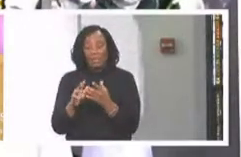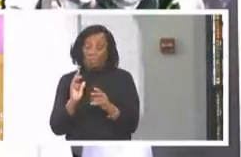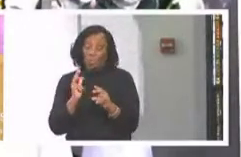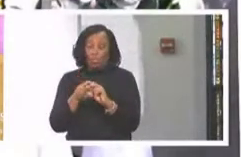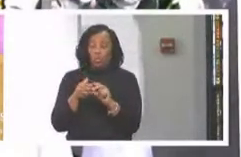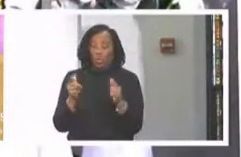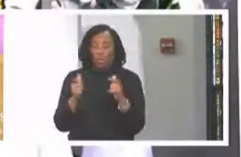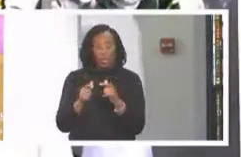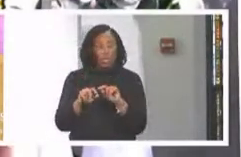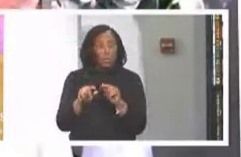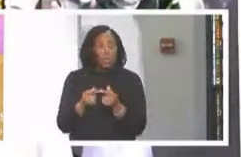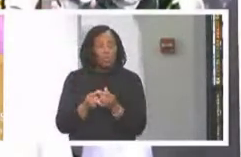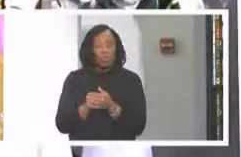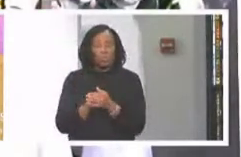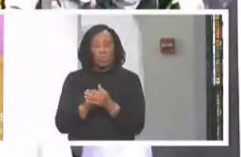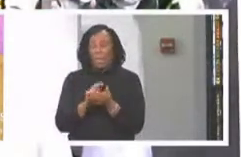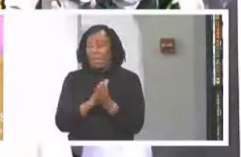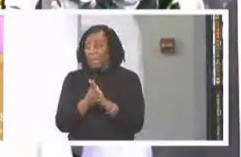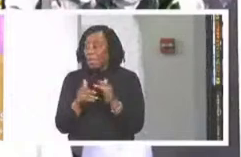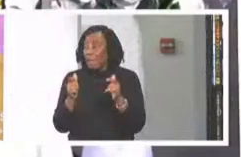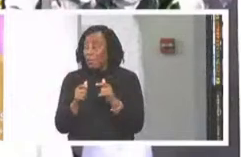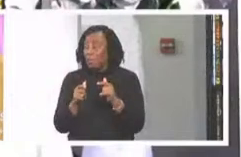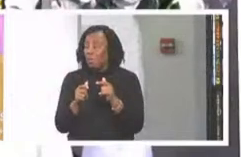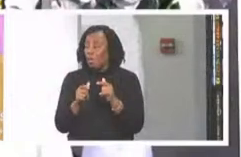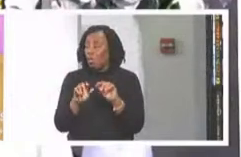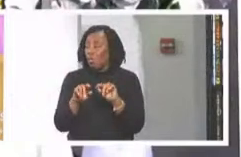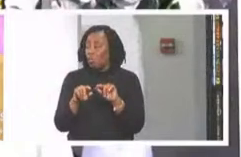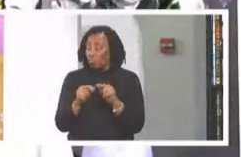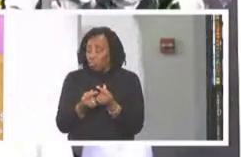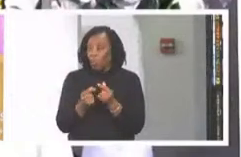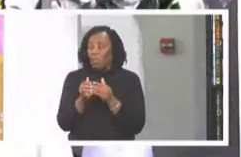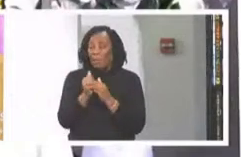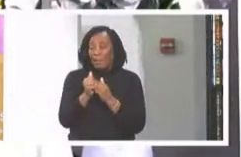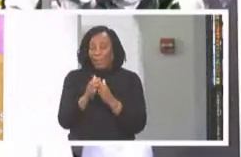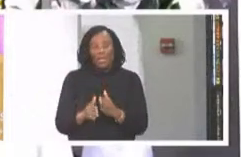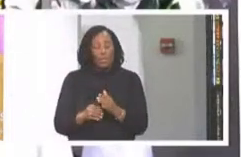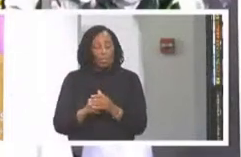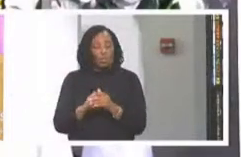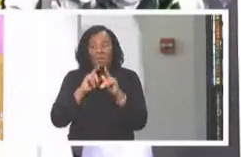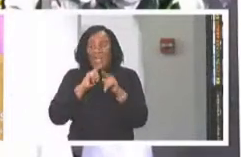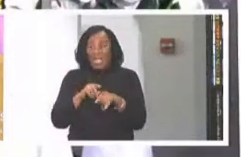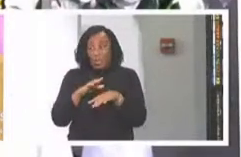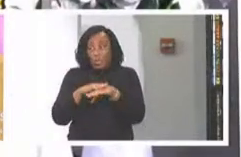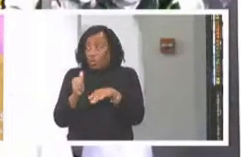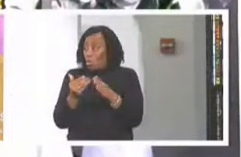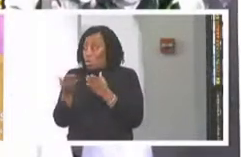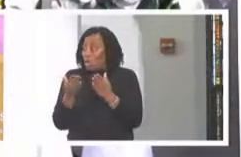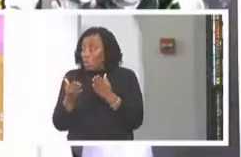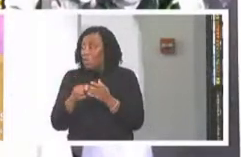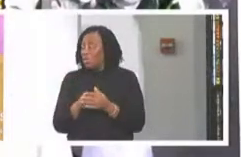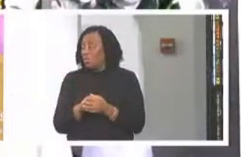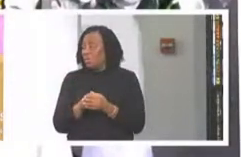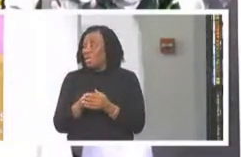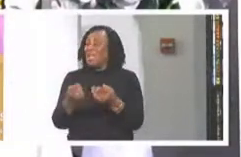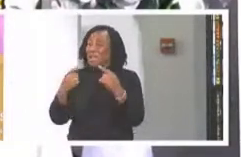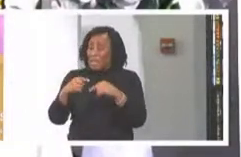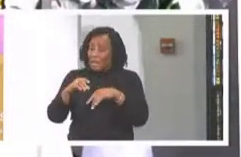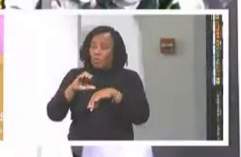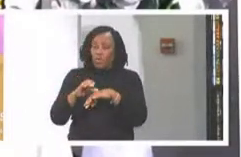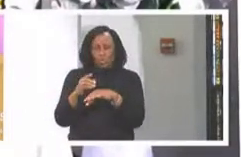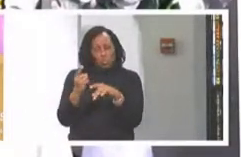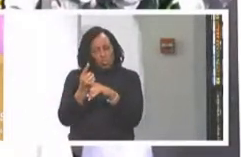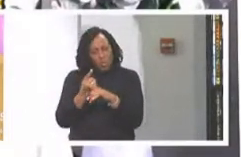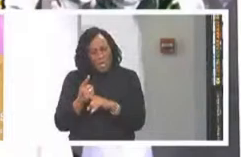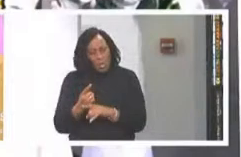a small group leader. Answer the call to ministry that some of you have on your life. Come to church